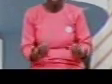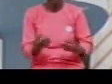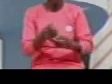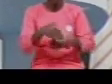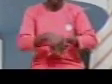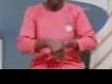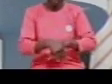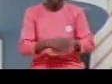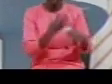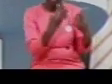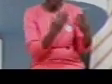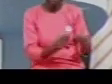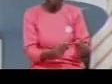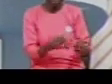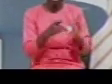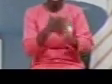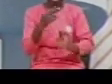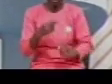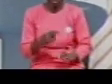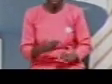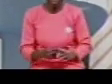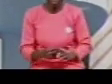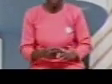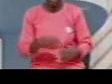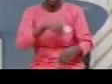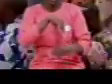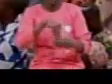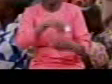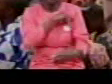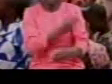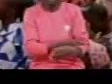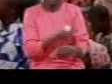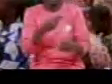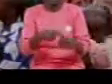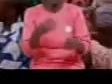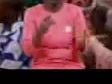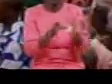solution. In the mighty name of Jesus.